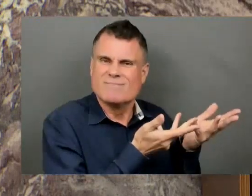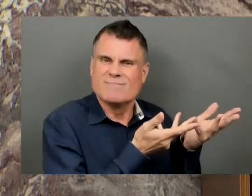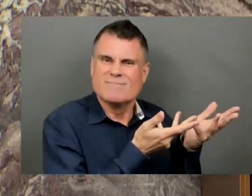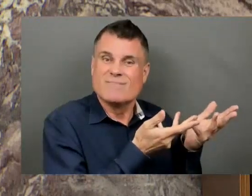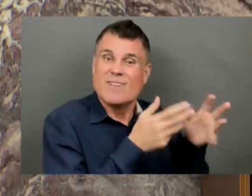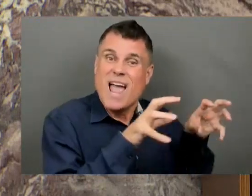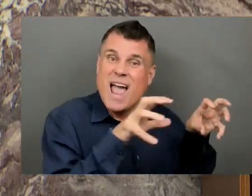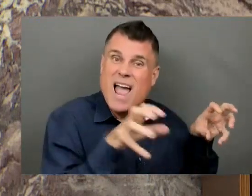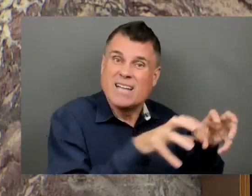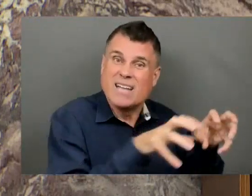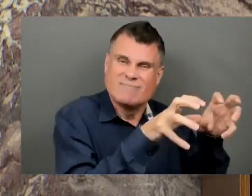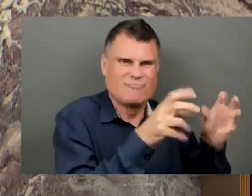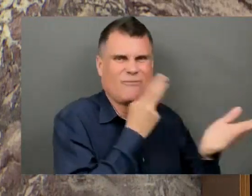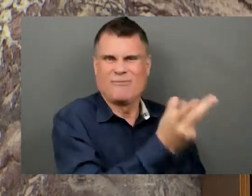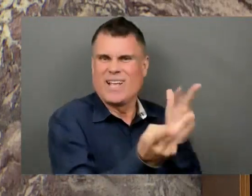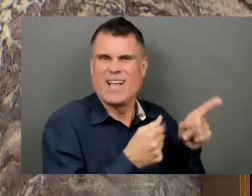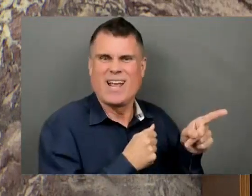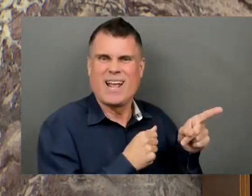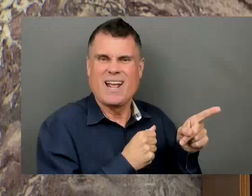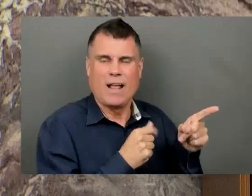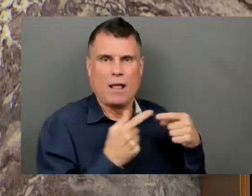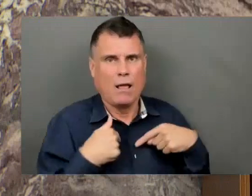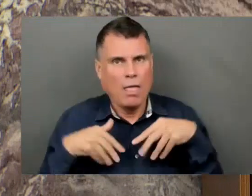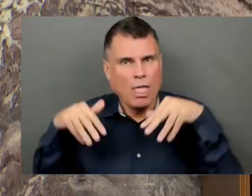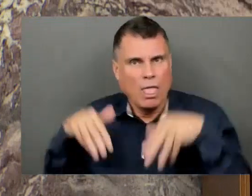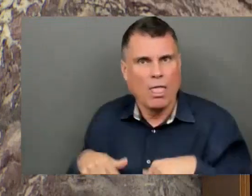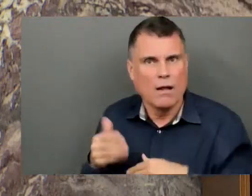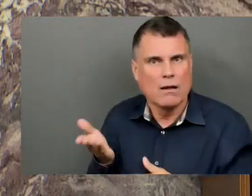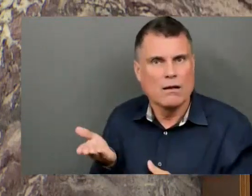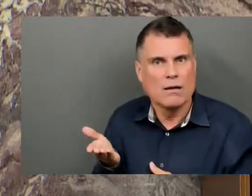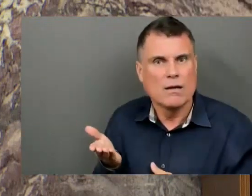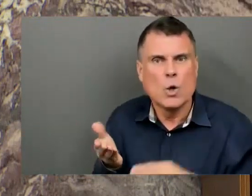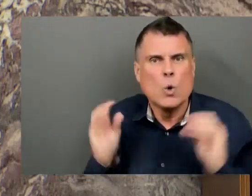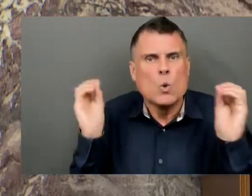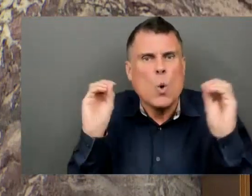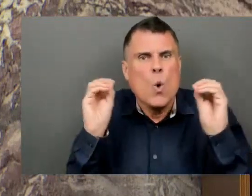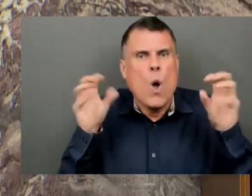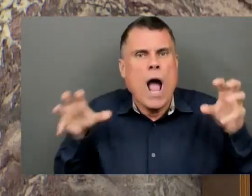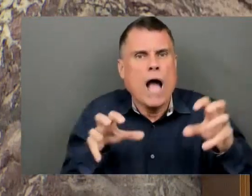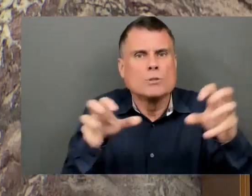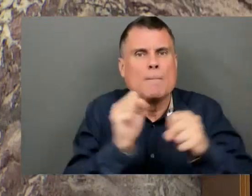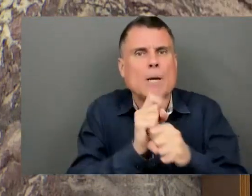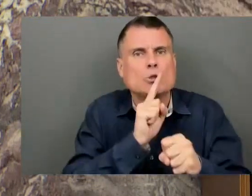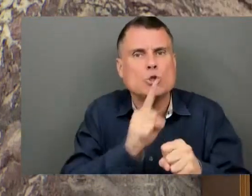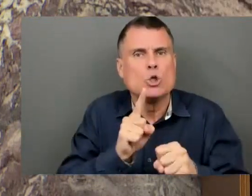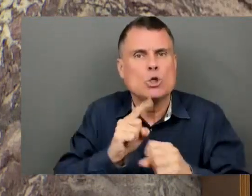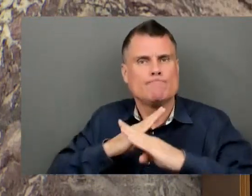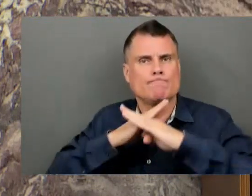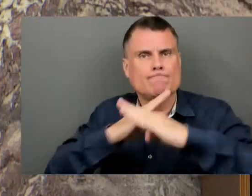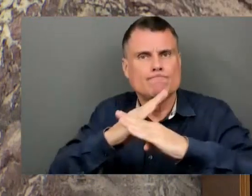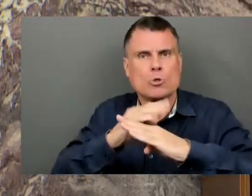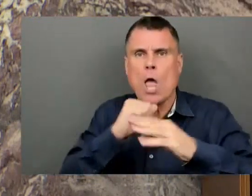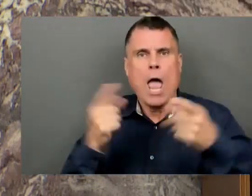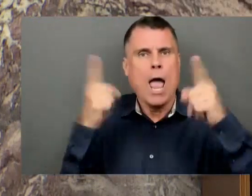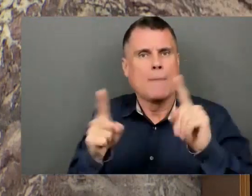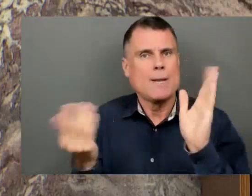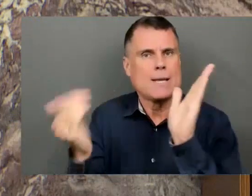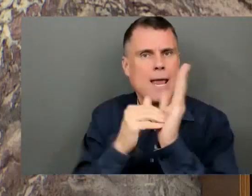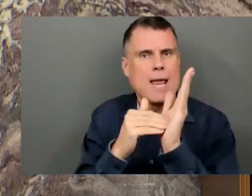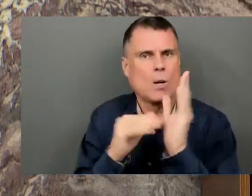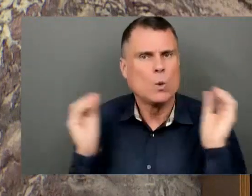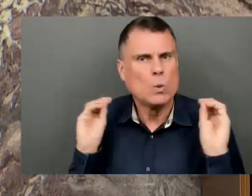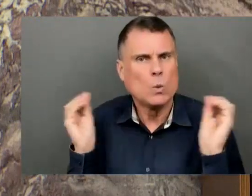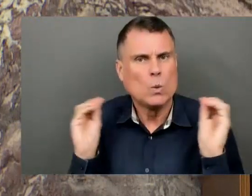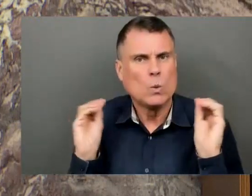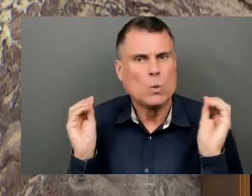prevent it from happening again. Make no mistake, the Premier and this NDP government, they're the architects